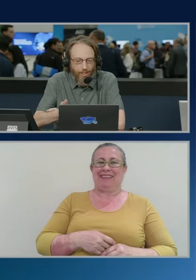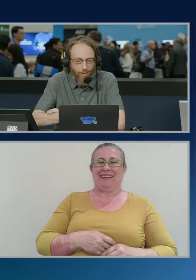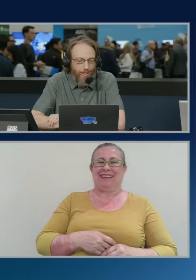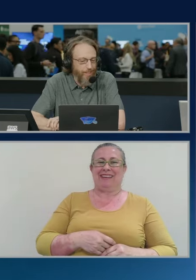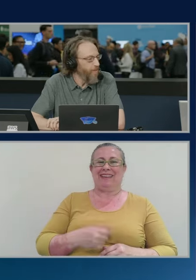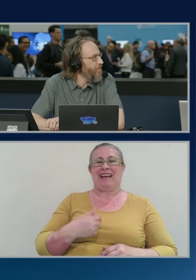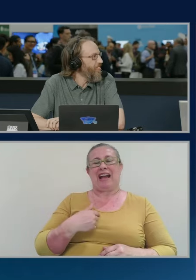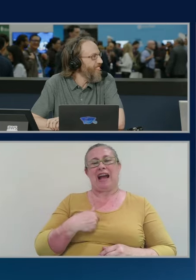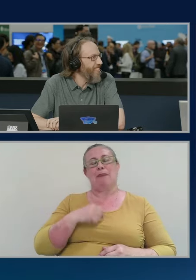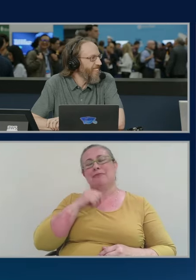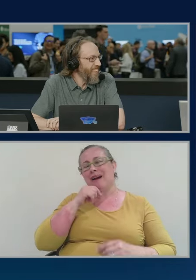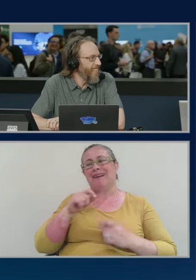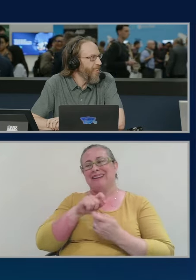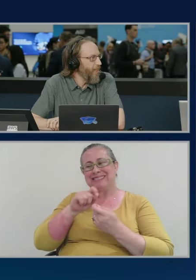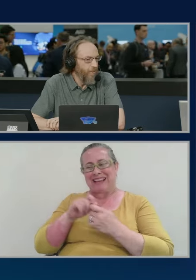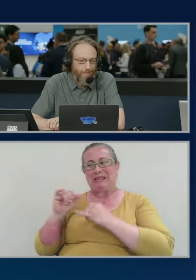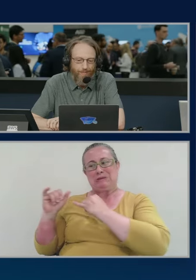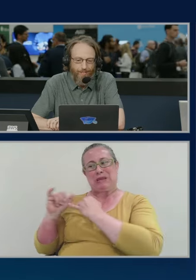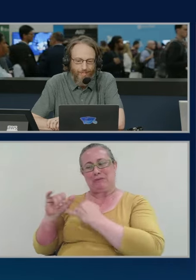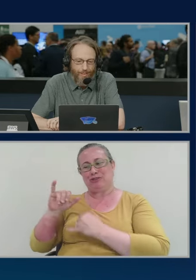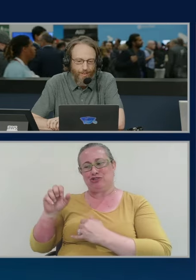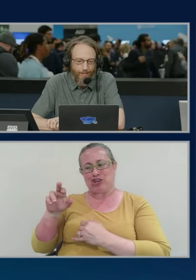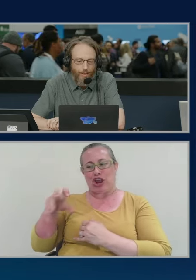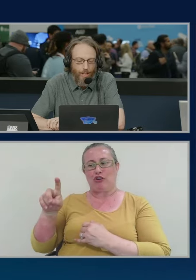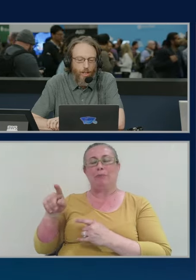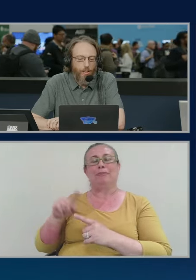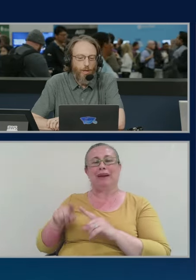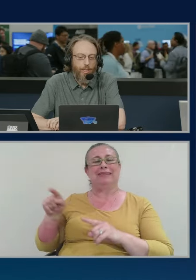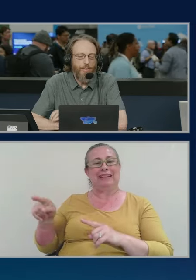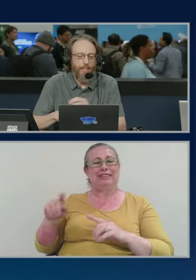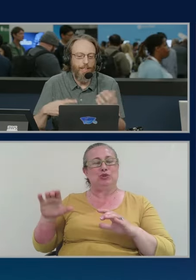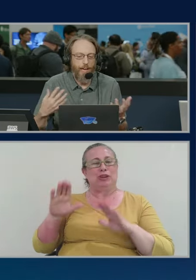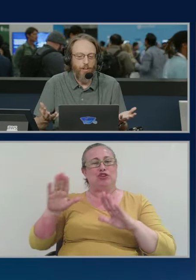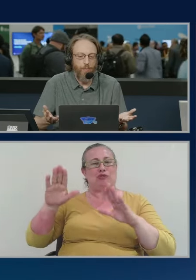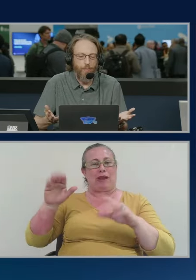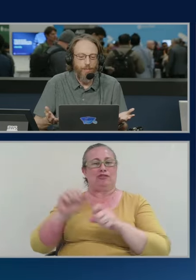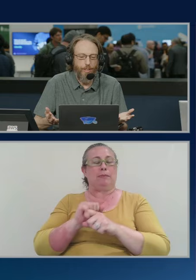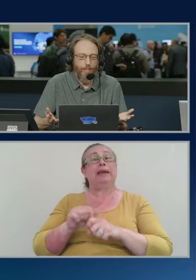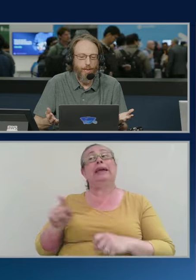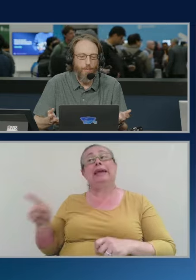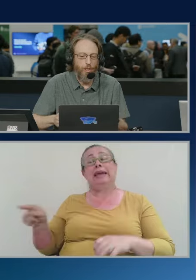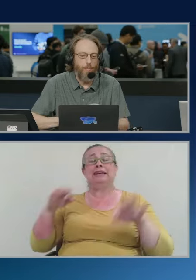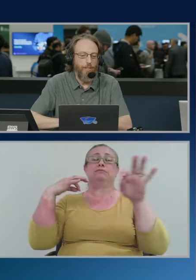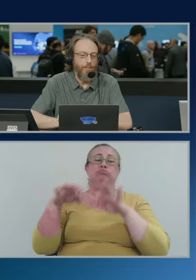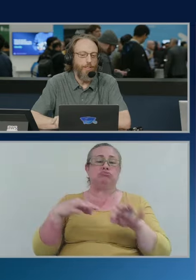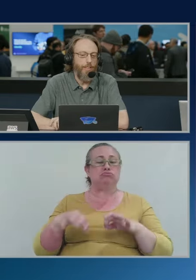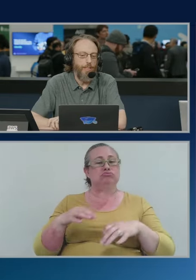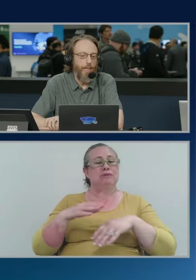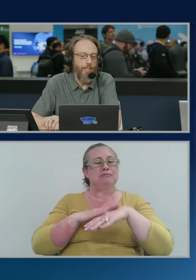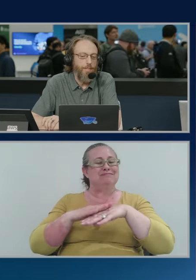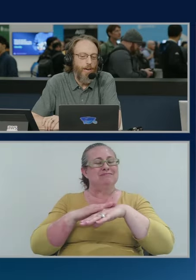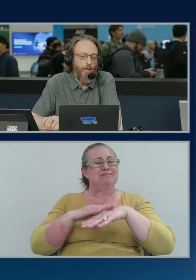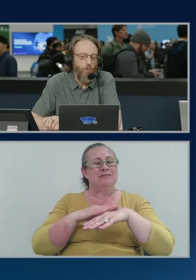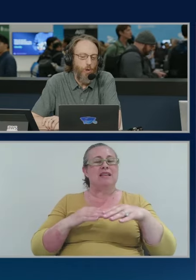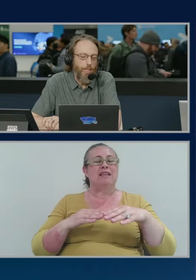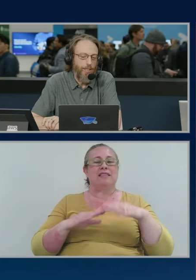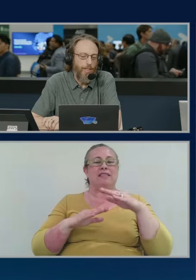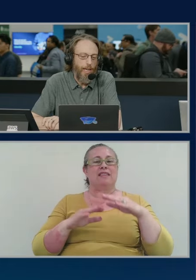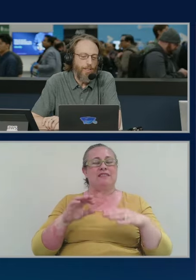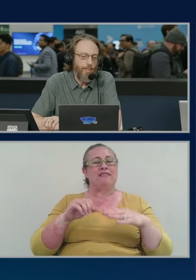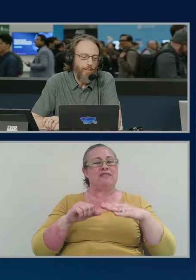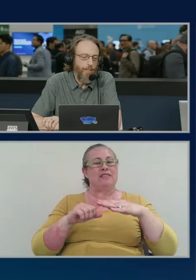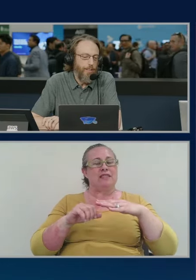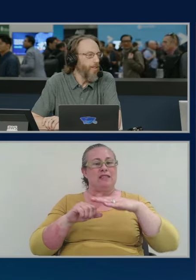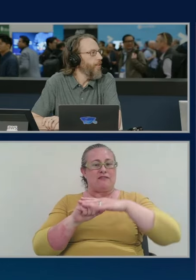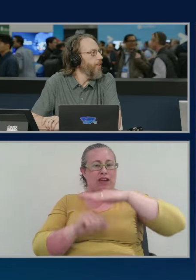not quite Jared, but Okay, Jared's doing a great job. So what is Jared saying here? So he's laying down And we'll tackle how fundamentals to use and kind of analytics to defining inform what your is